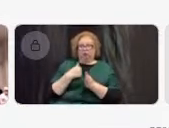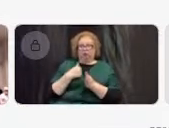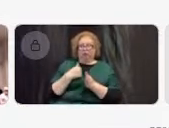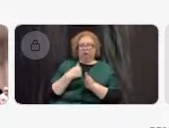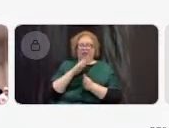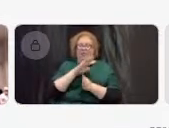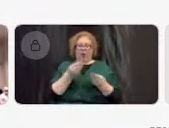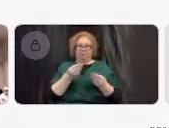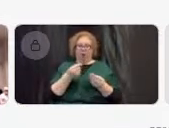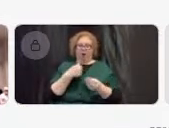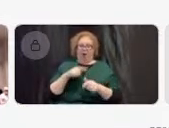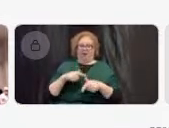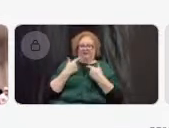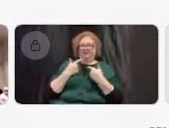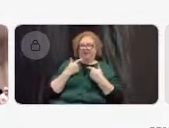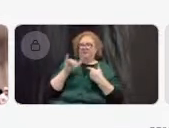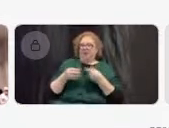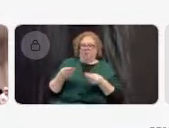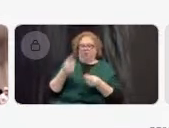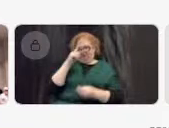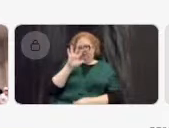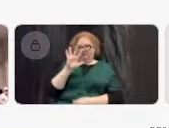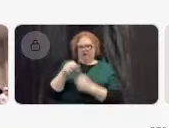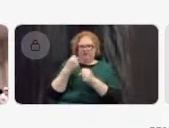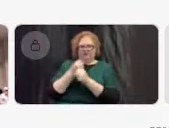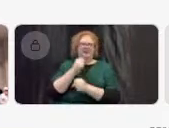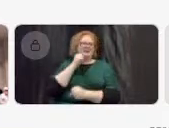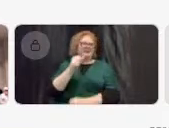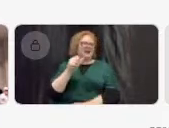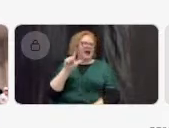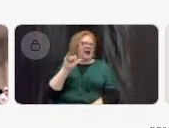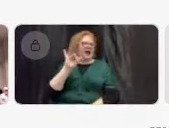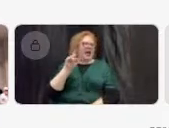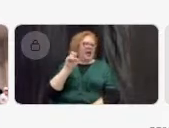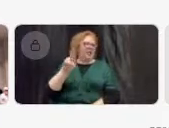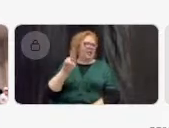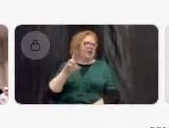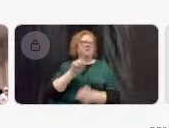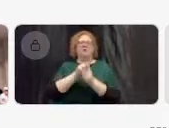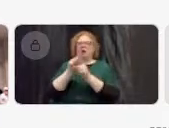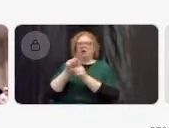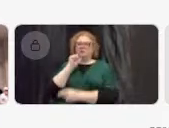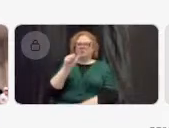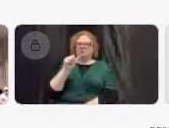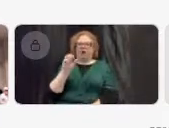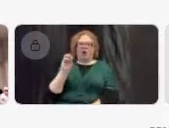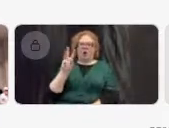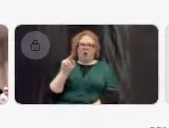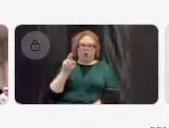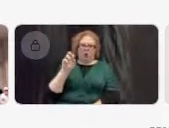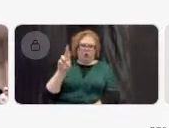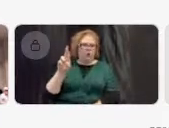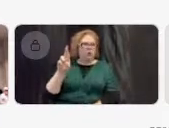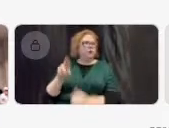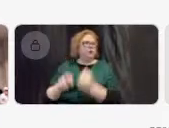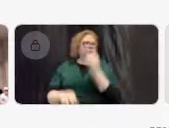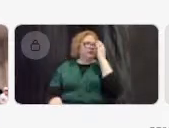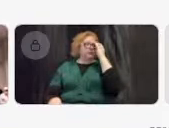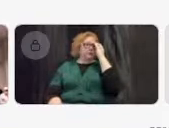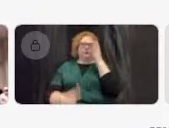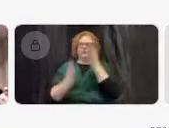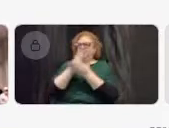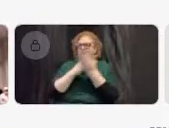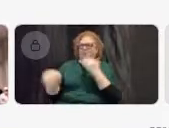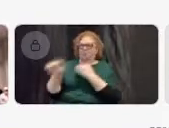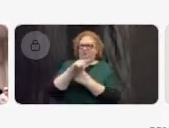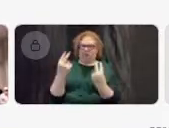lived in this property for 5 years. I'm not a lifer. I'm also not the owner. I'm sure there's some glares at